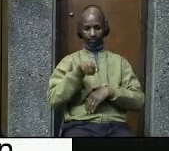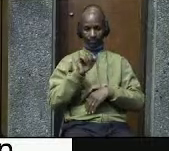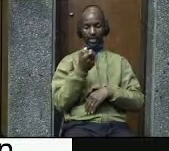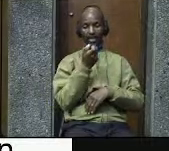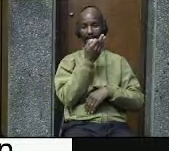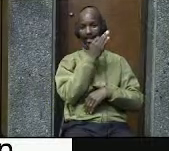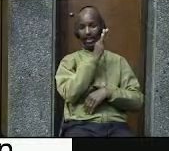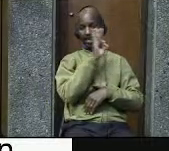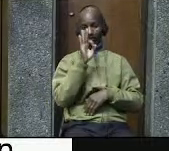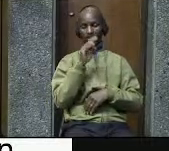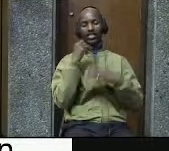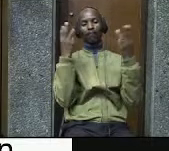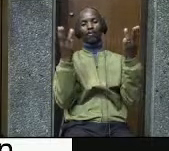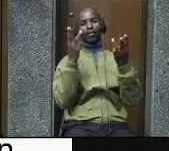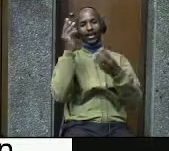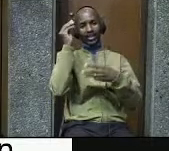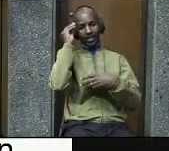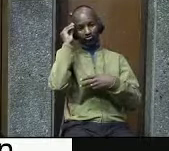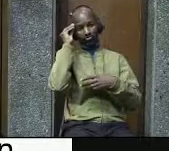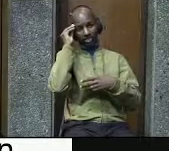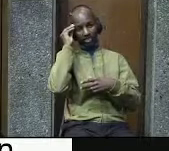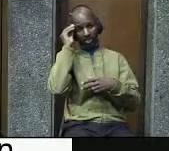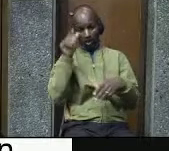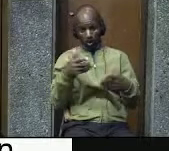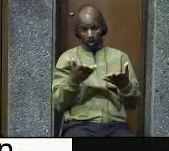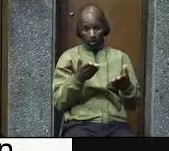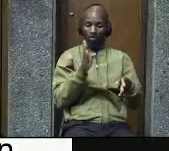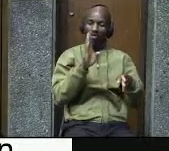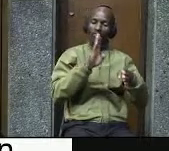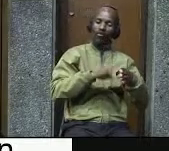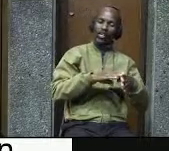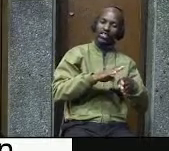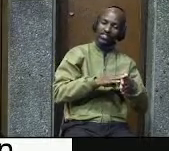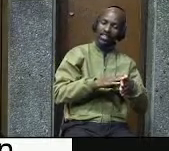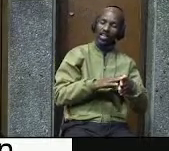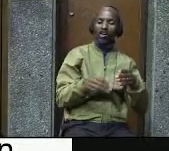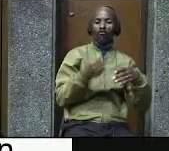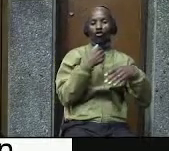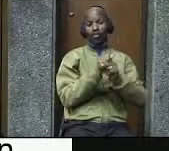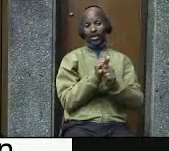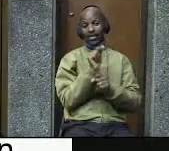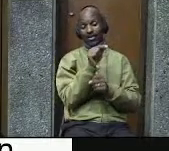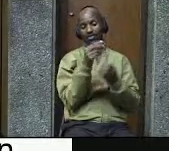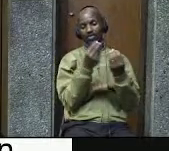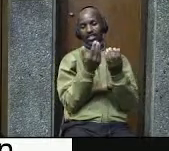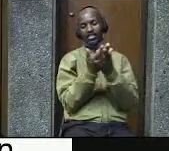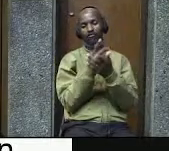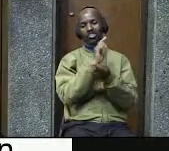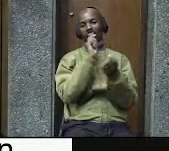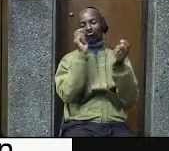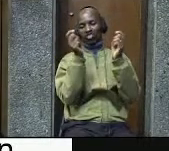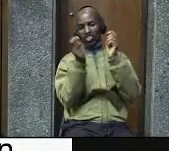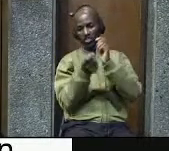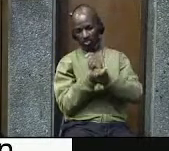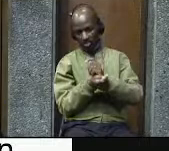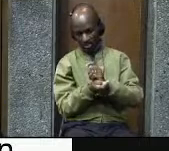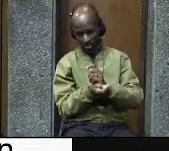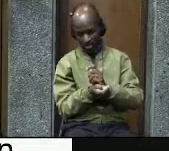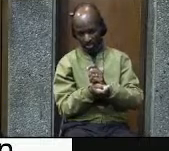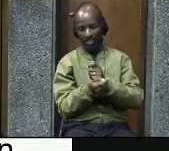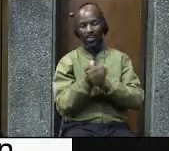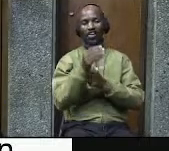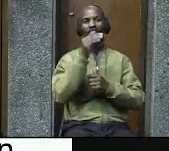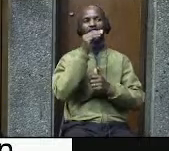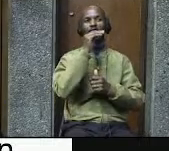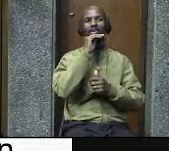if it is in the public interest or the reason for the expropriation has changed.